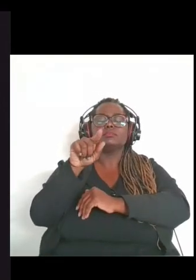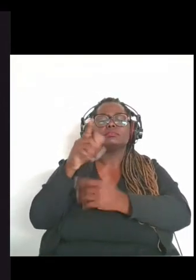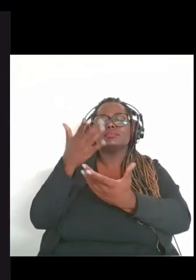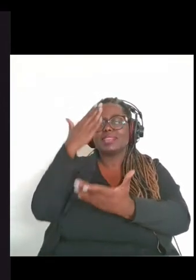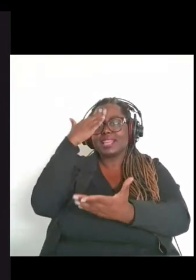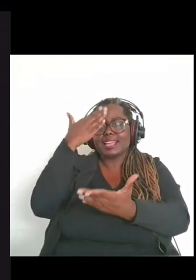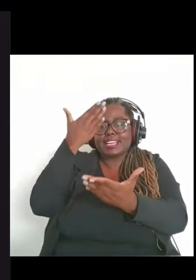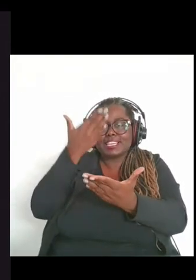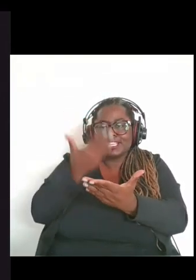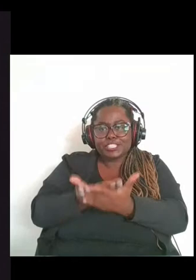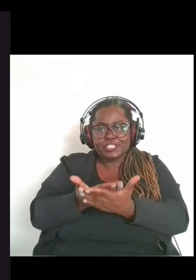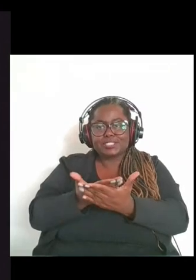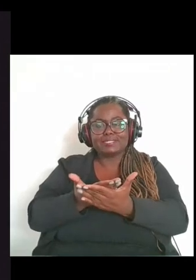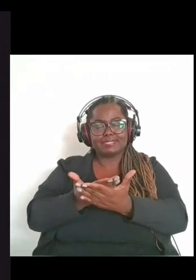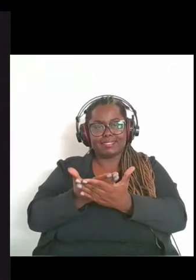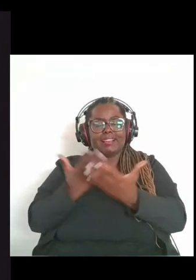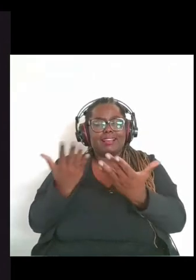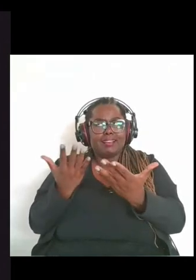um